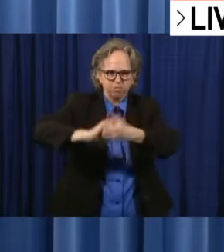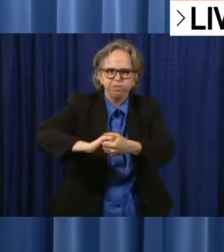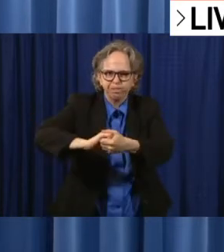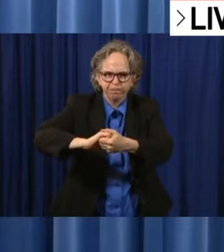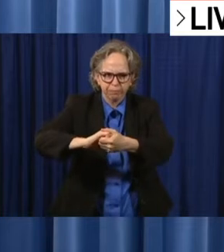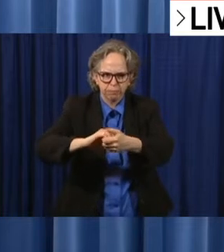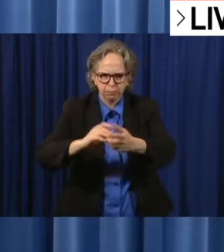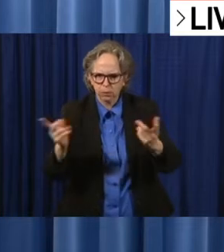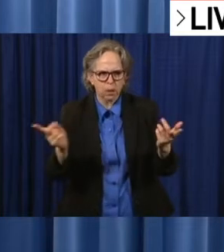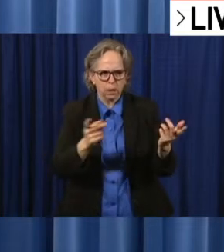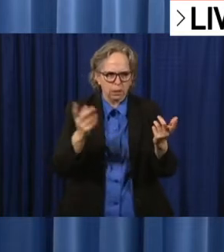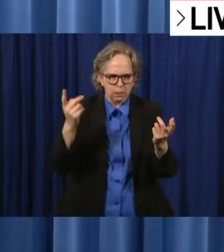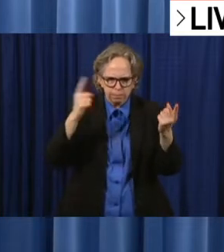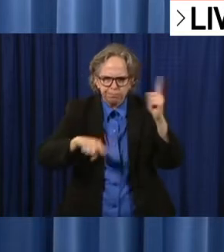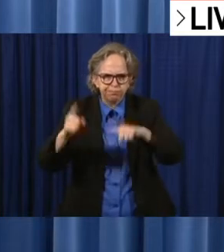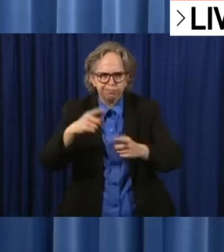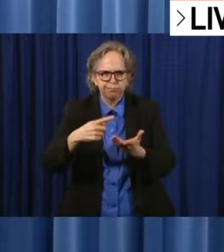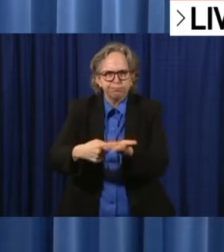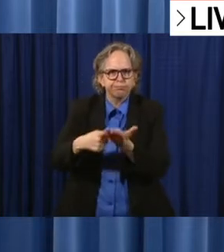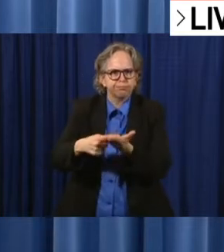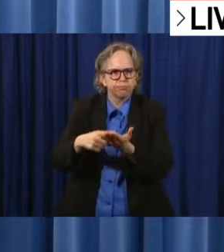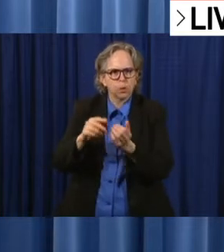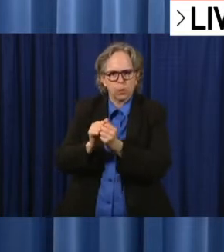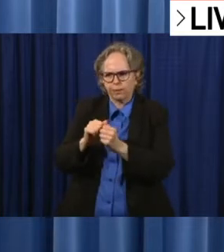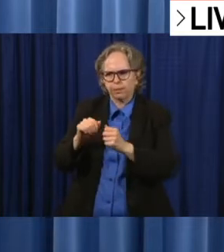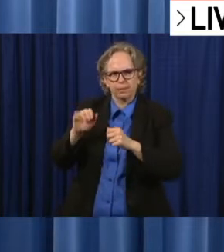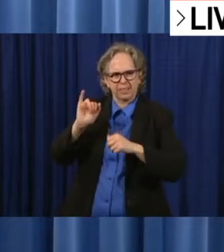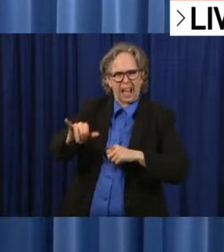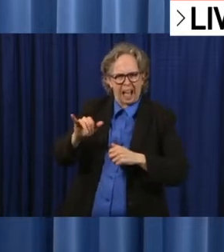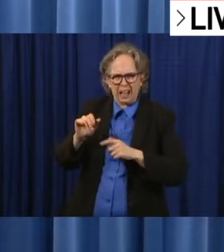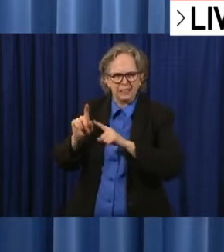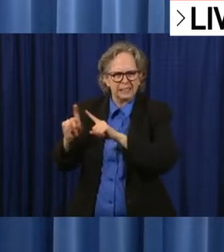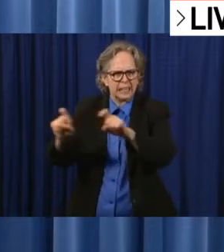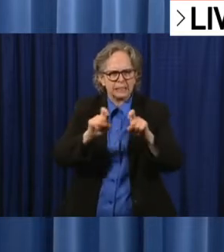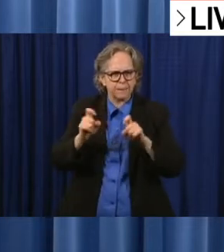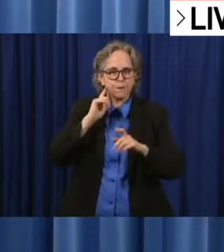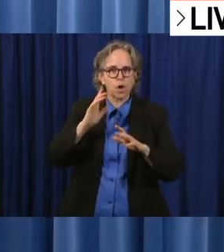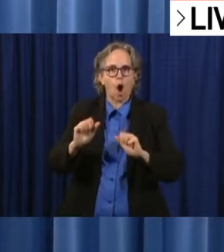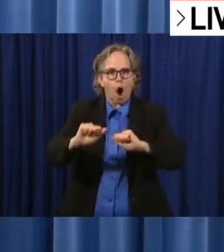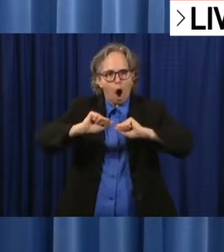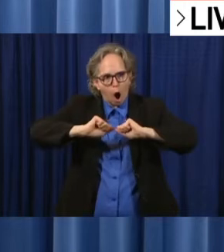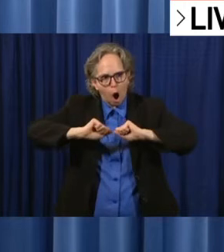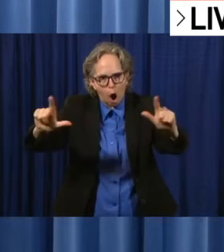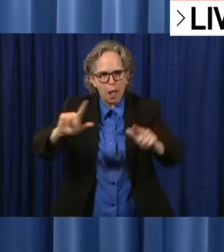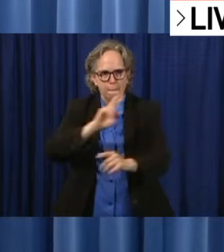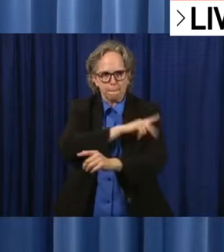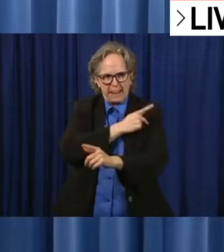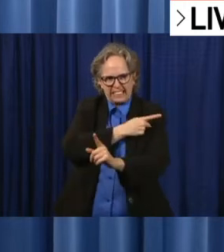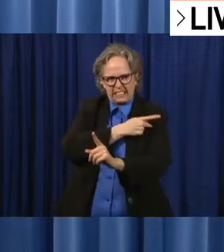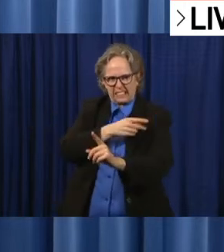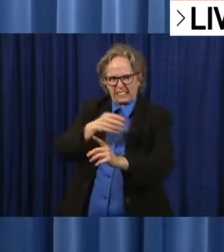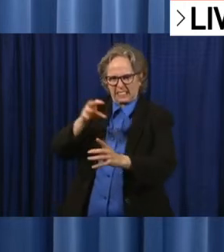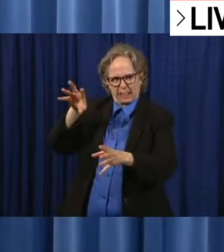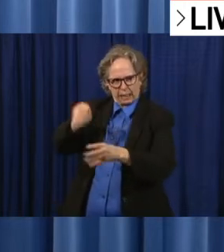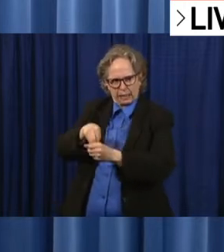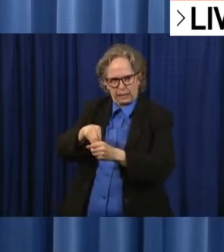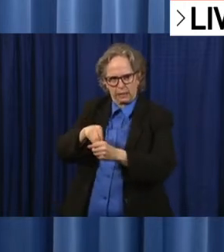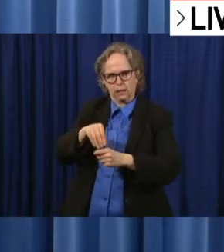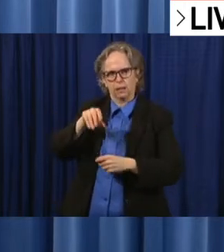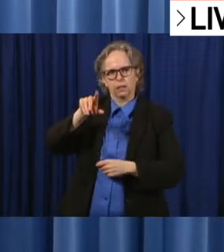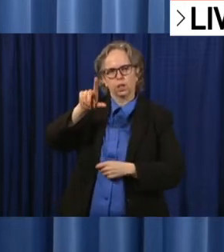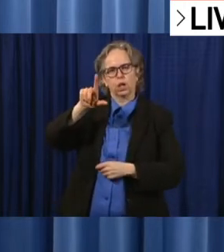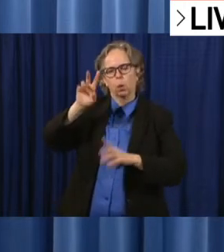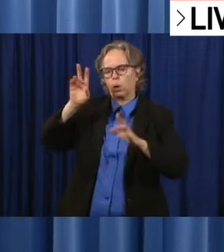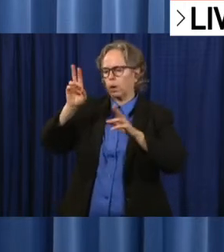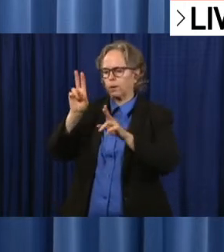of all the other patients in that 25-person unit. Testing will be conducted in an